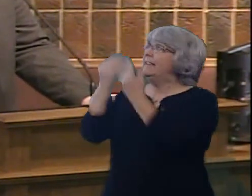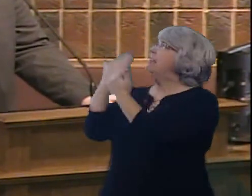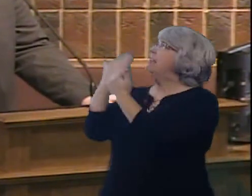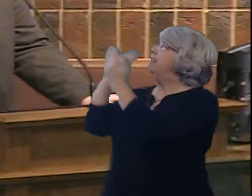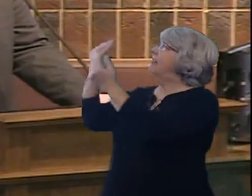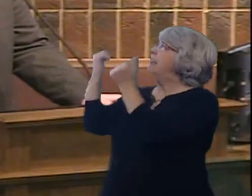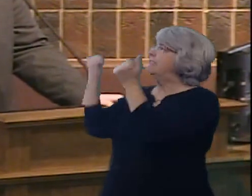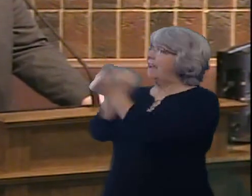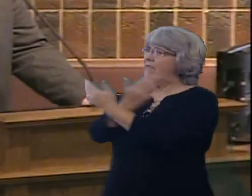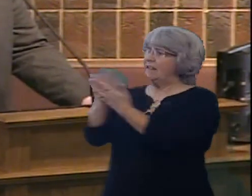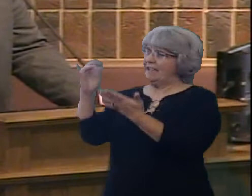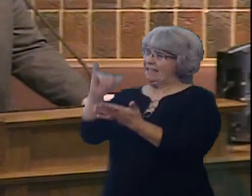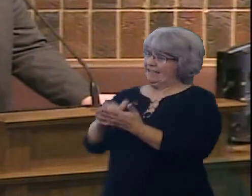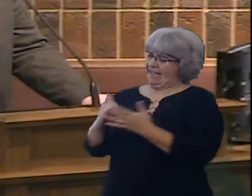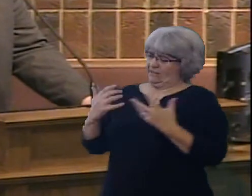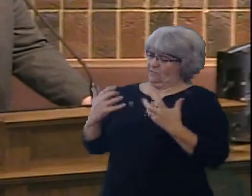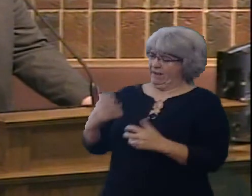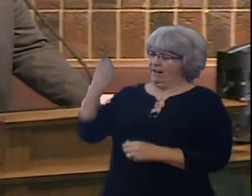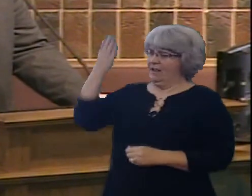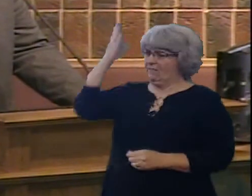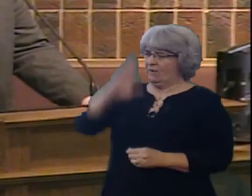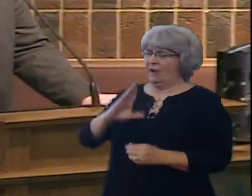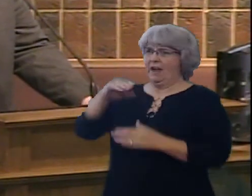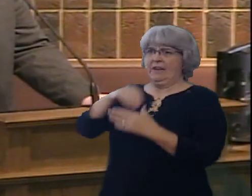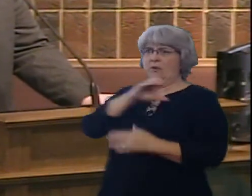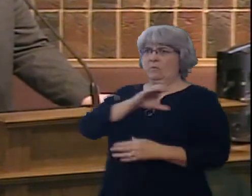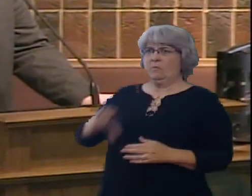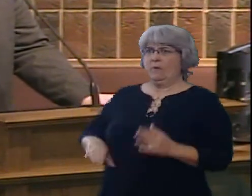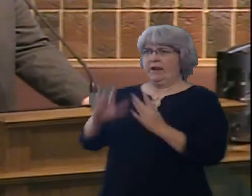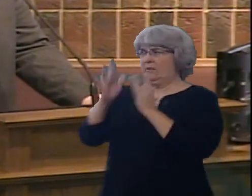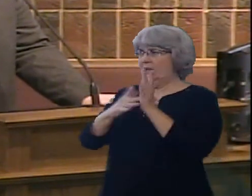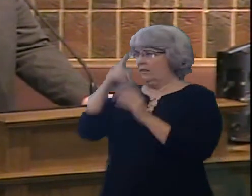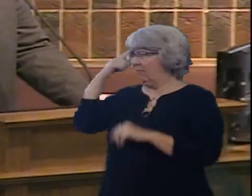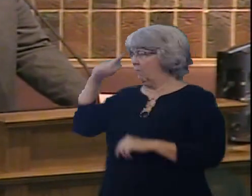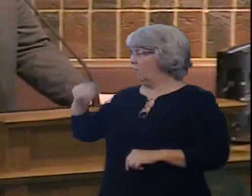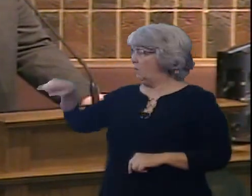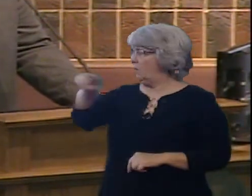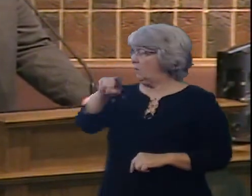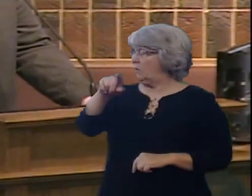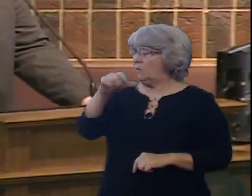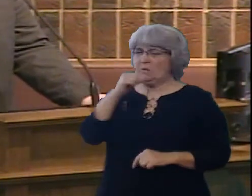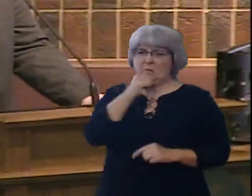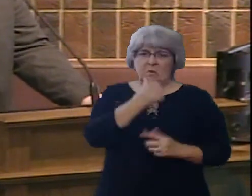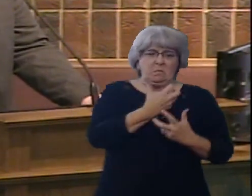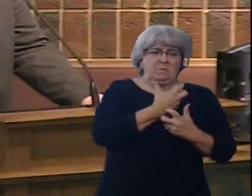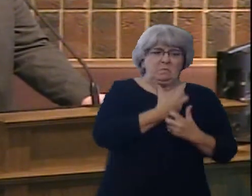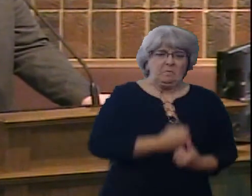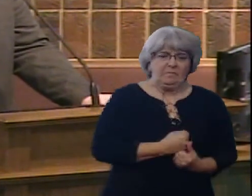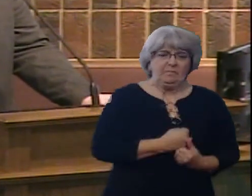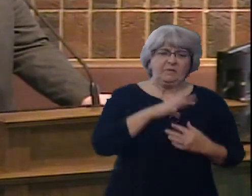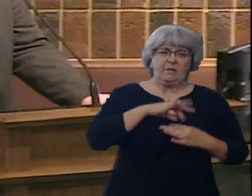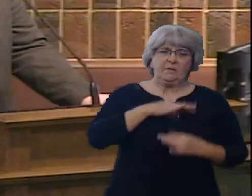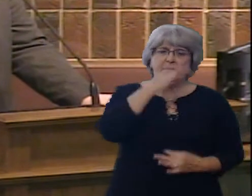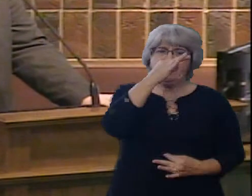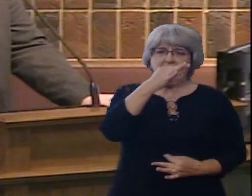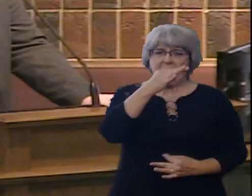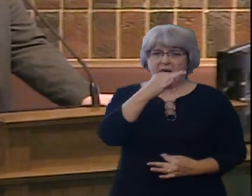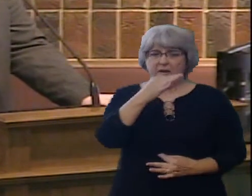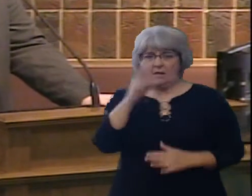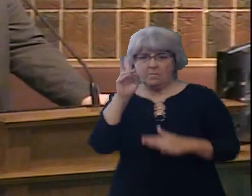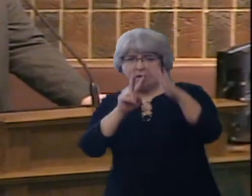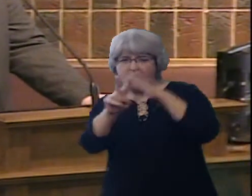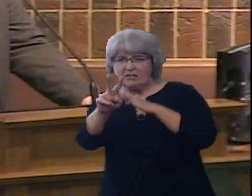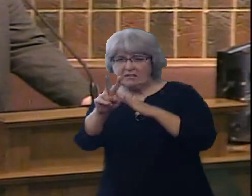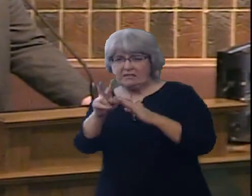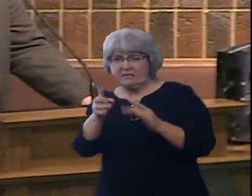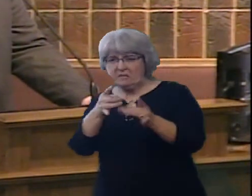is the will of God in Christ Jesus for you. Do not quench the spirit. Do not despise prophecies, but test everything.